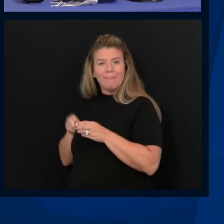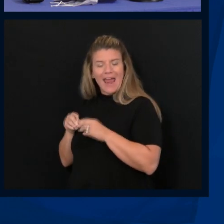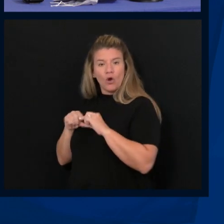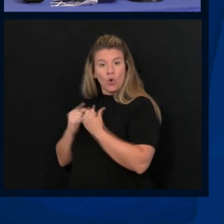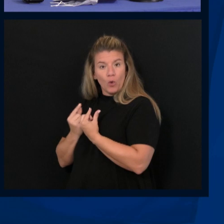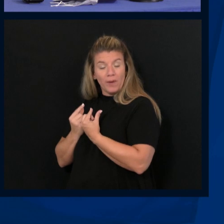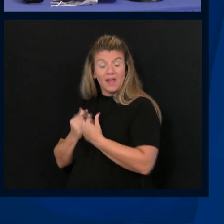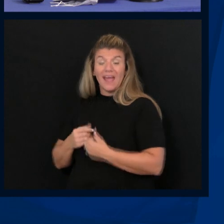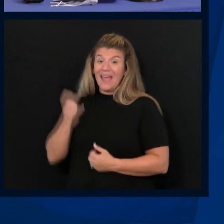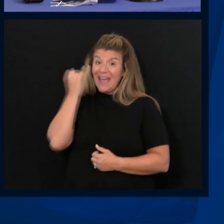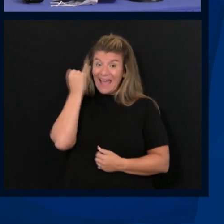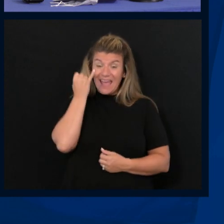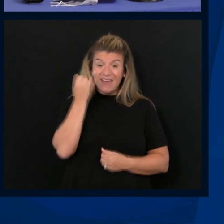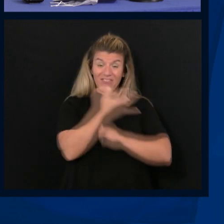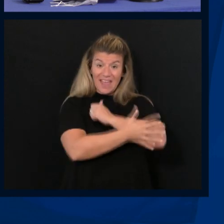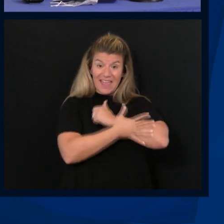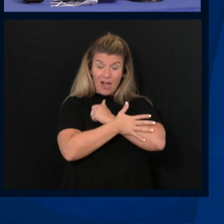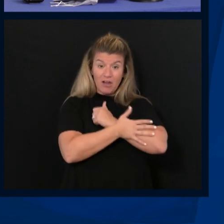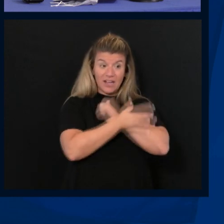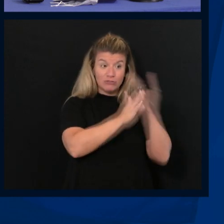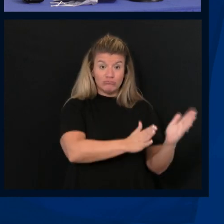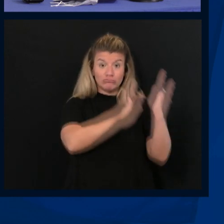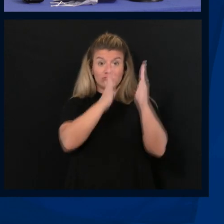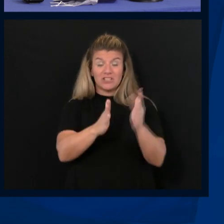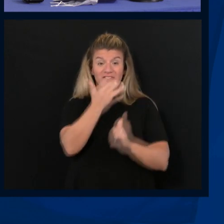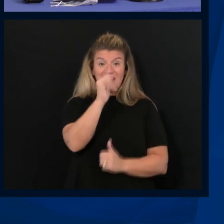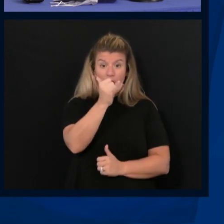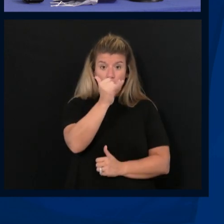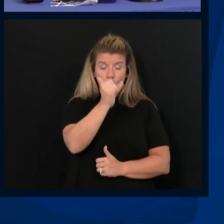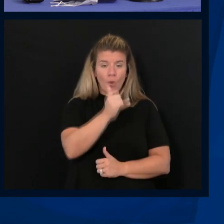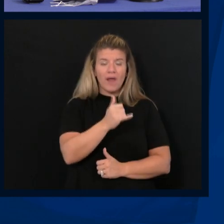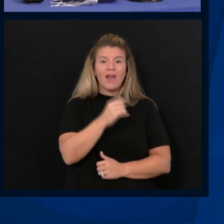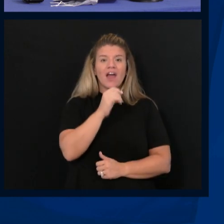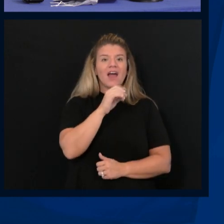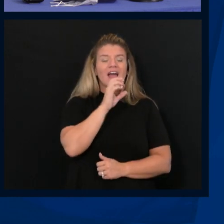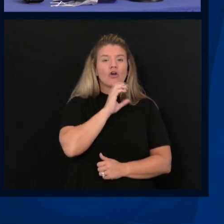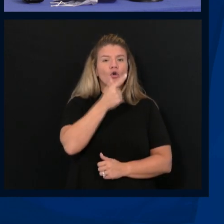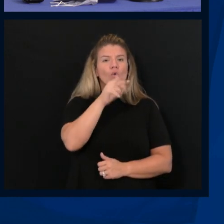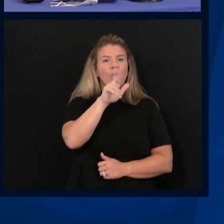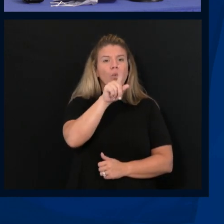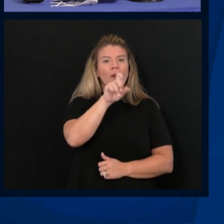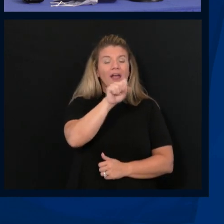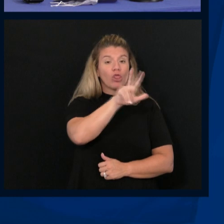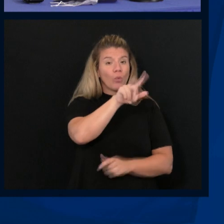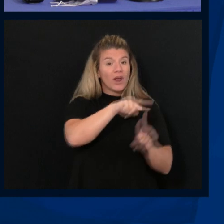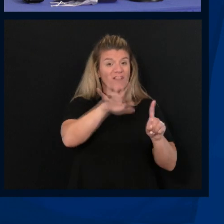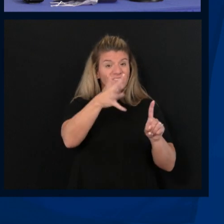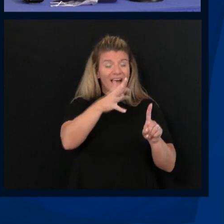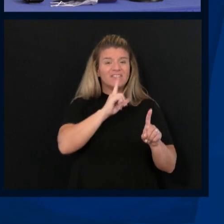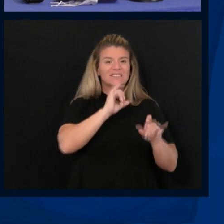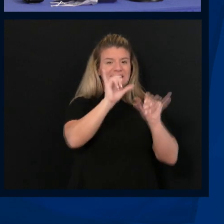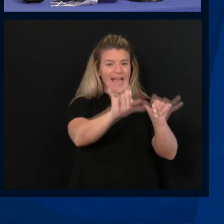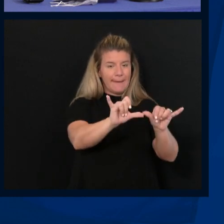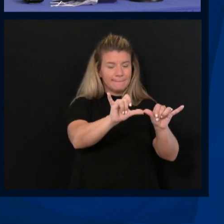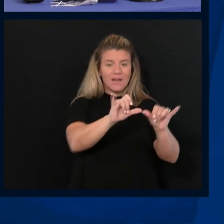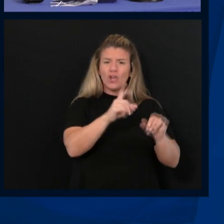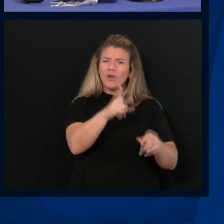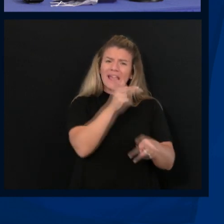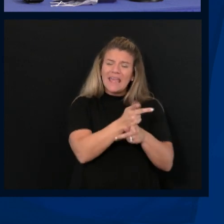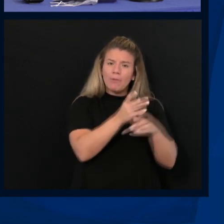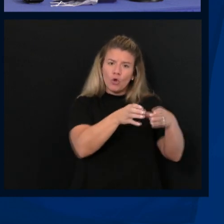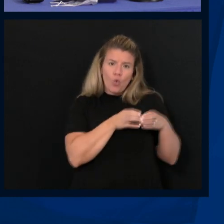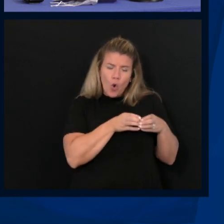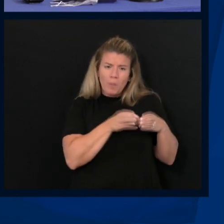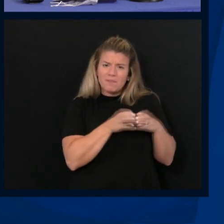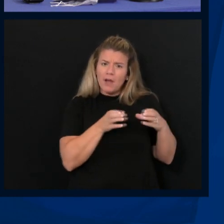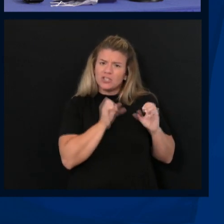yellow for grades 3 through 5, it will stay the same. trying to keep them in their core groups as much as possible,